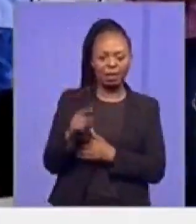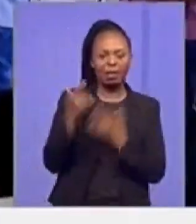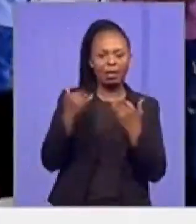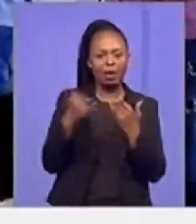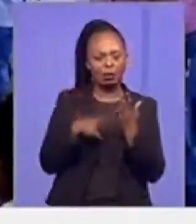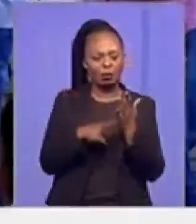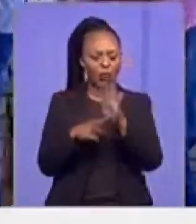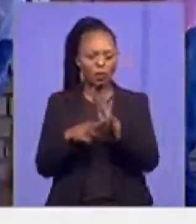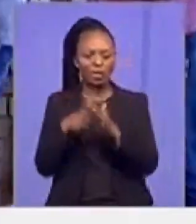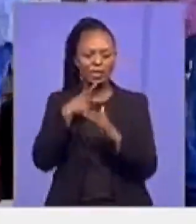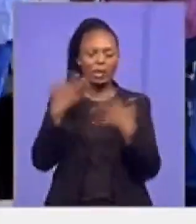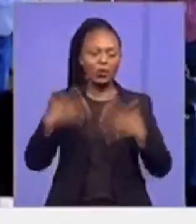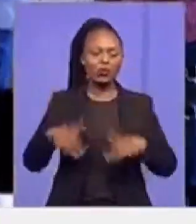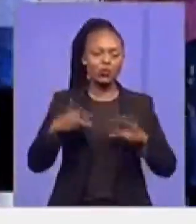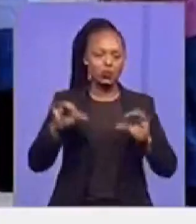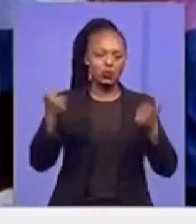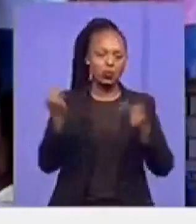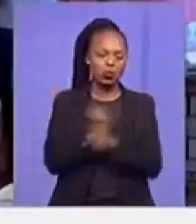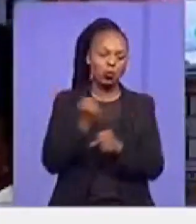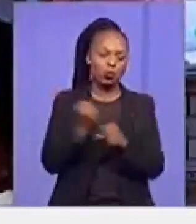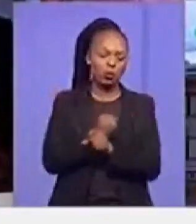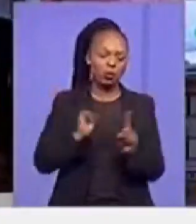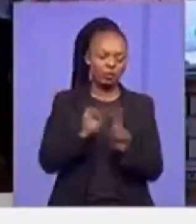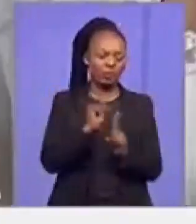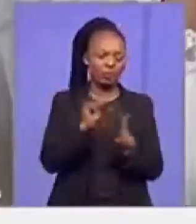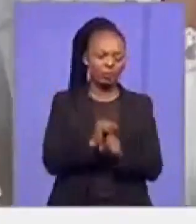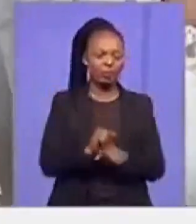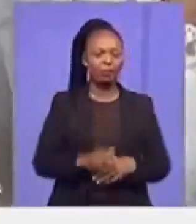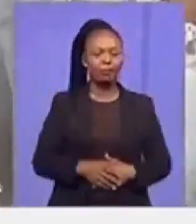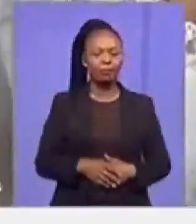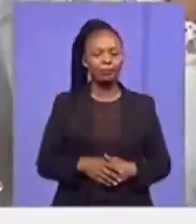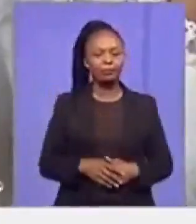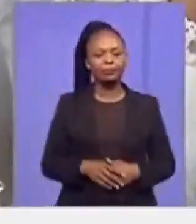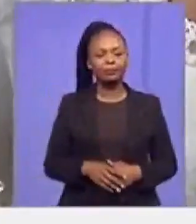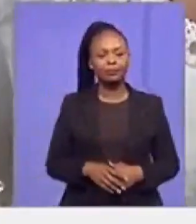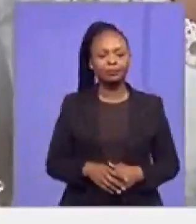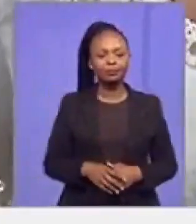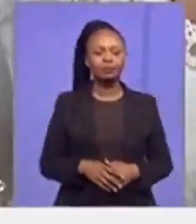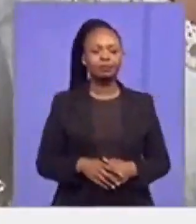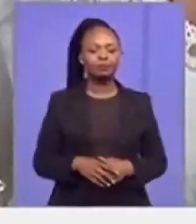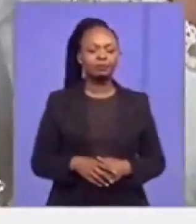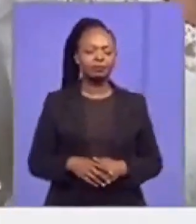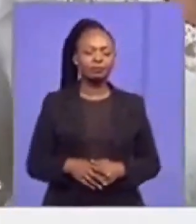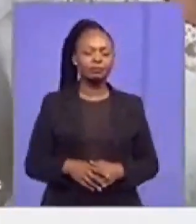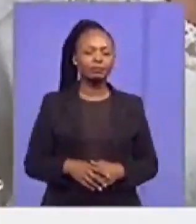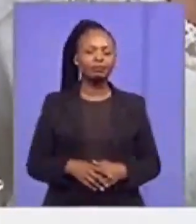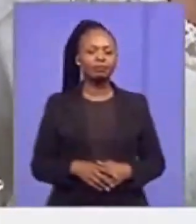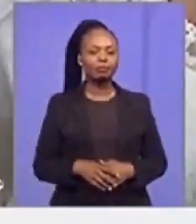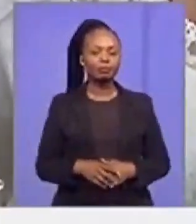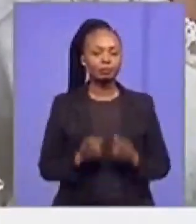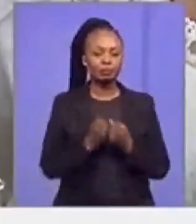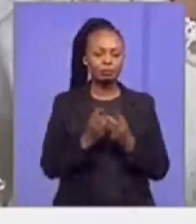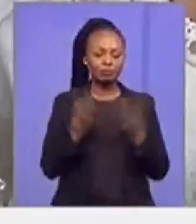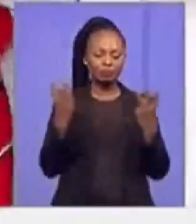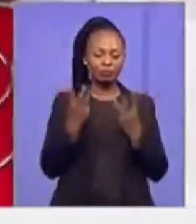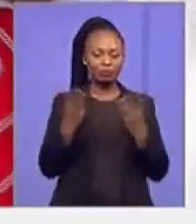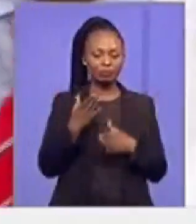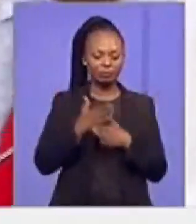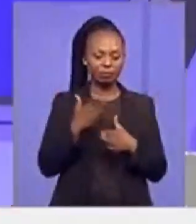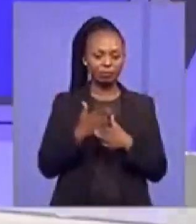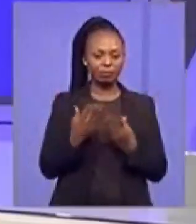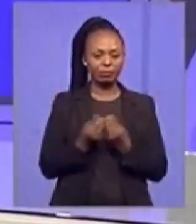a le fileng hore a tle a nke dikarabelo ka lona. Ke ka hoo e le yena hara batho ba bangata ba bileng teng ba ditho tsa lekgotla la